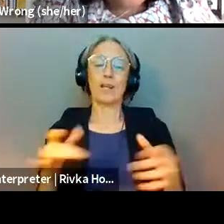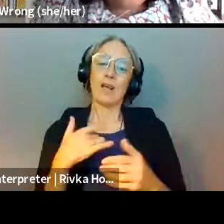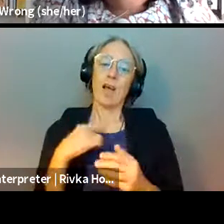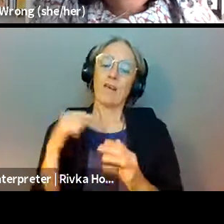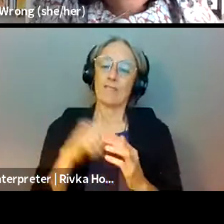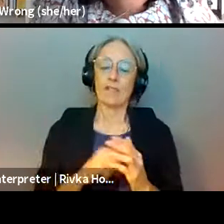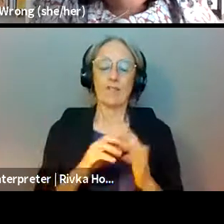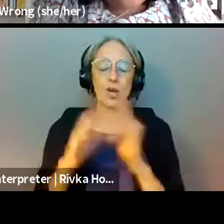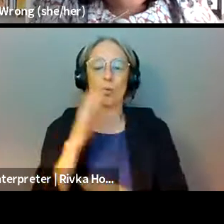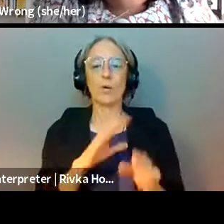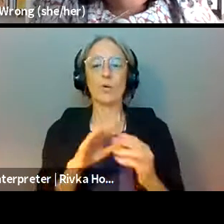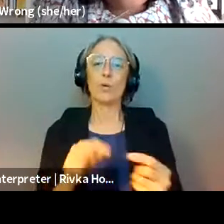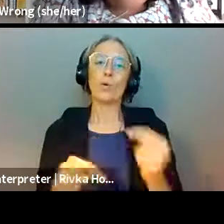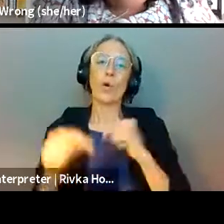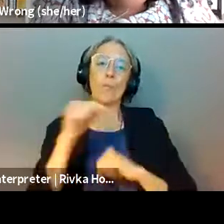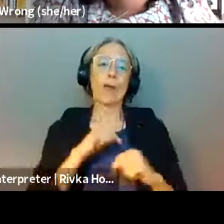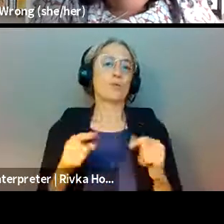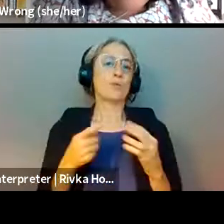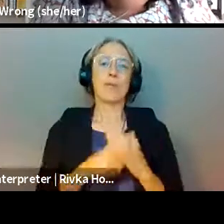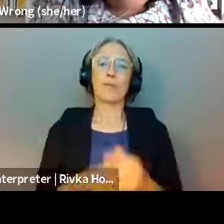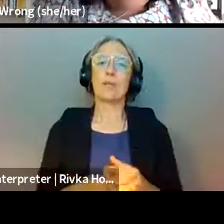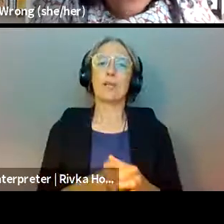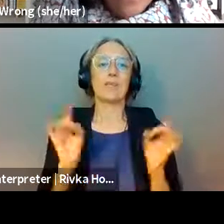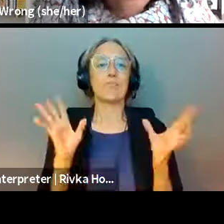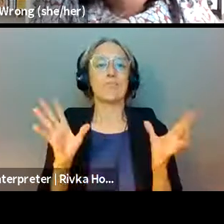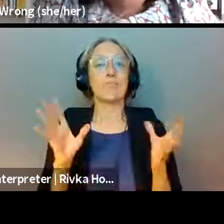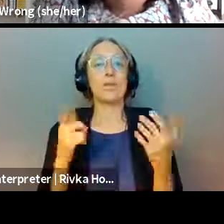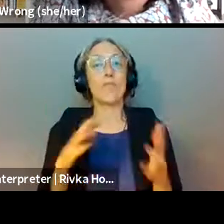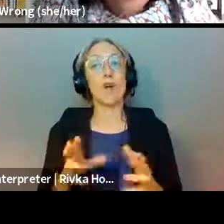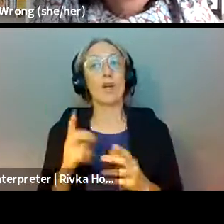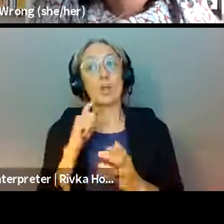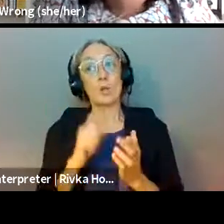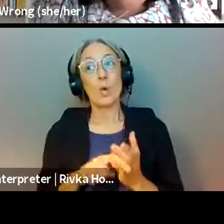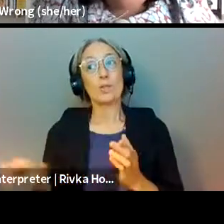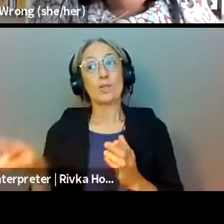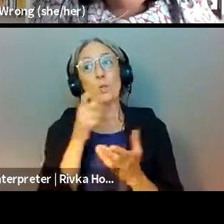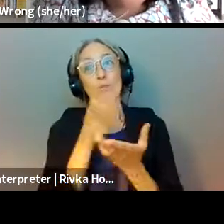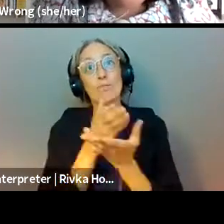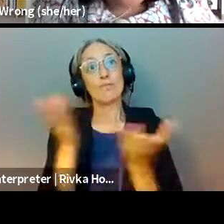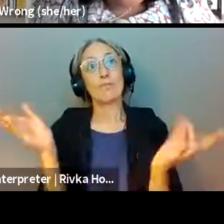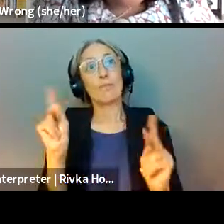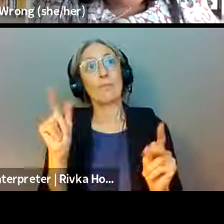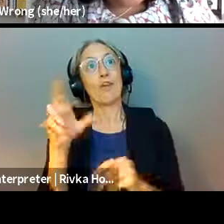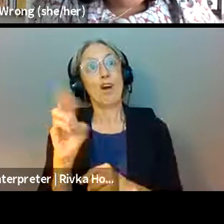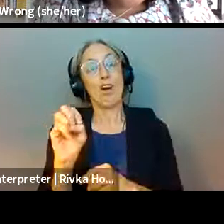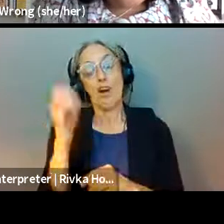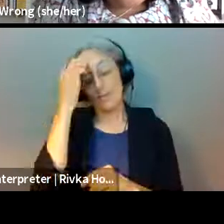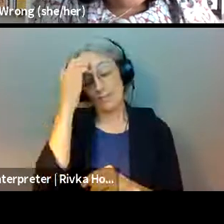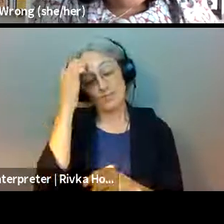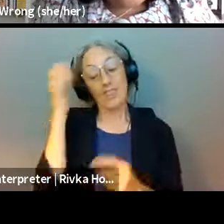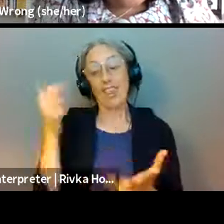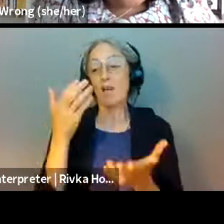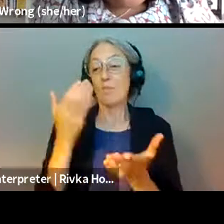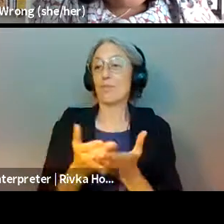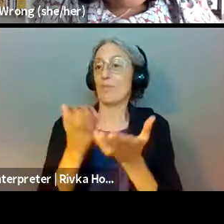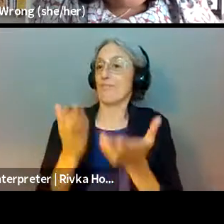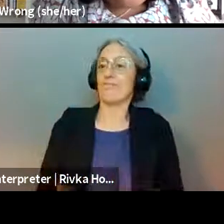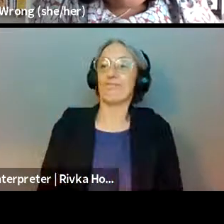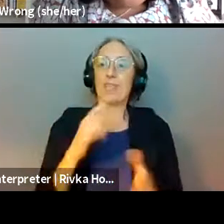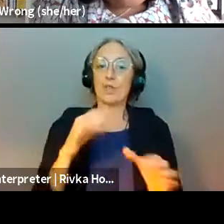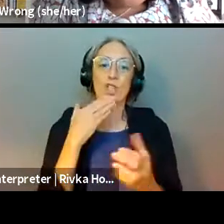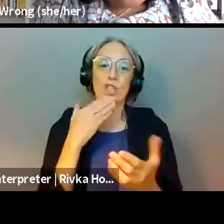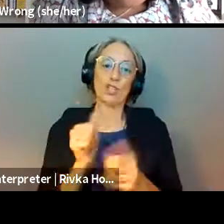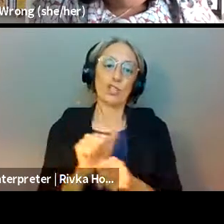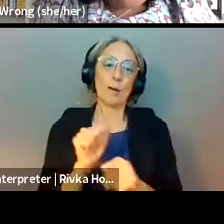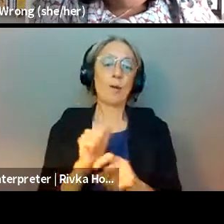already seen how people are. They've already shown us who they are. I know whatever happens, we'll be organized and ready to fight for equitable